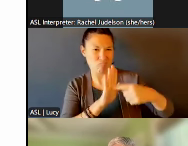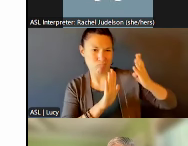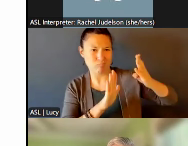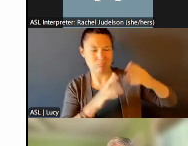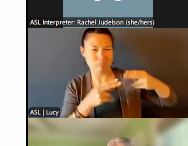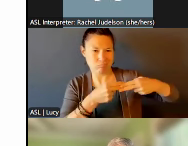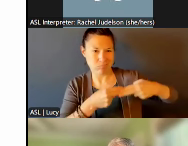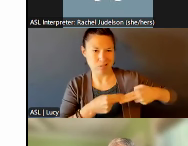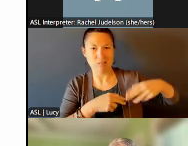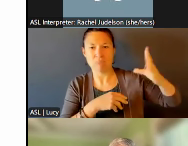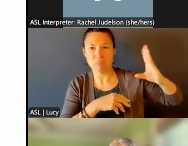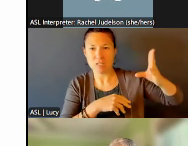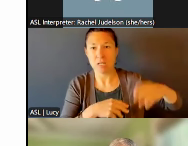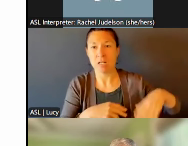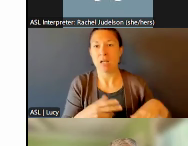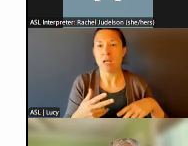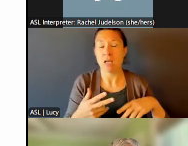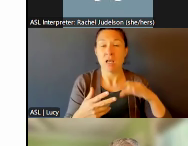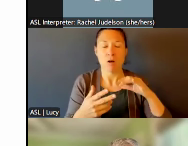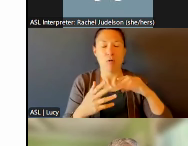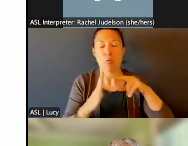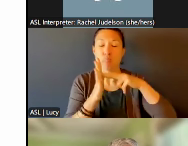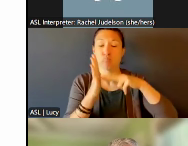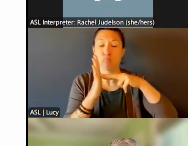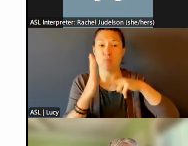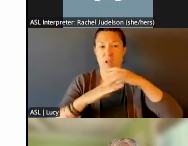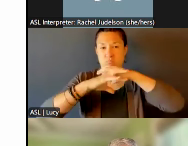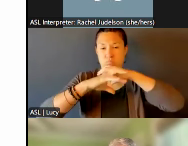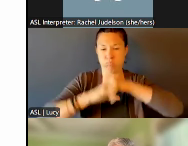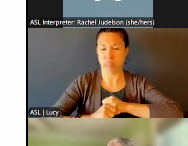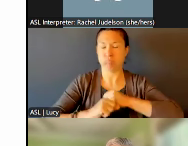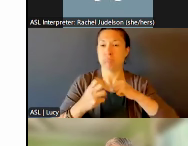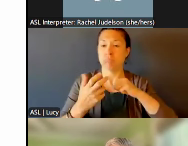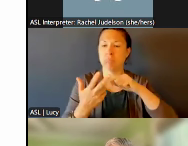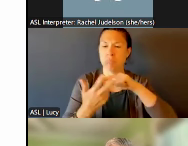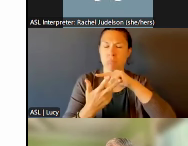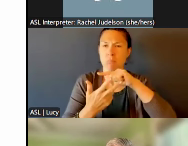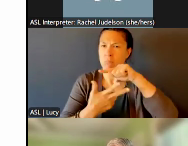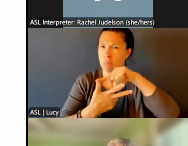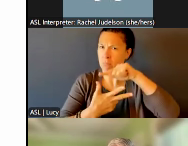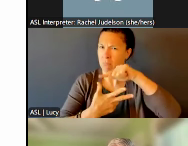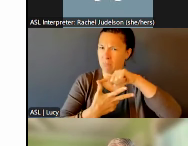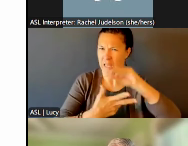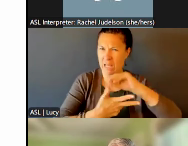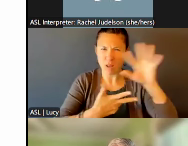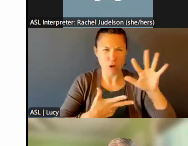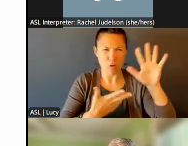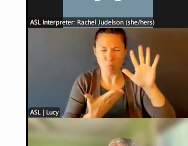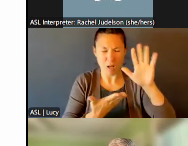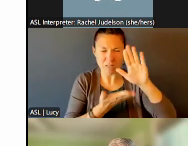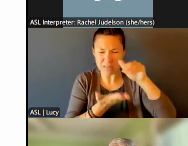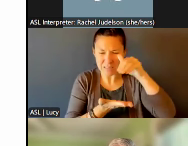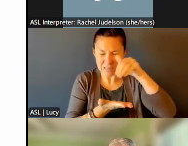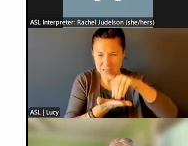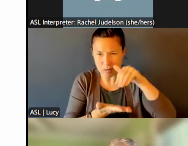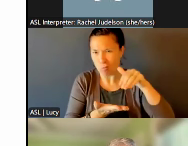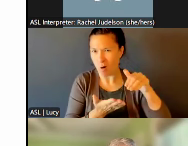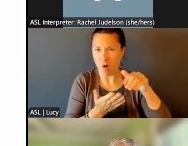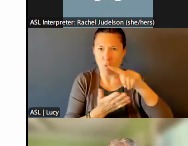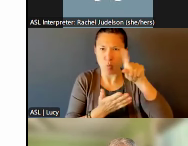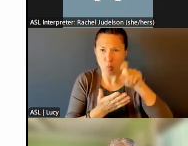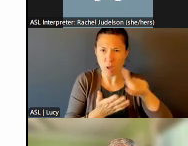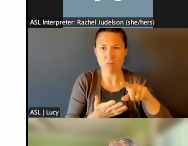entire abstract, 500 words roughly, is it clear what the central question is, what the hypothesis is,